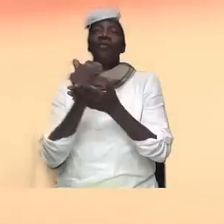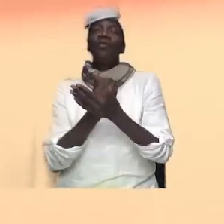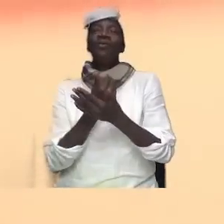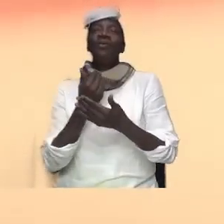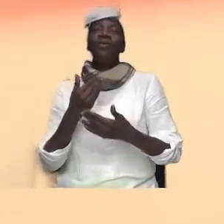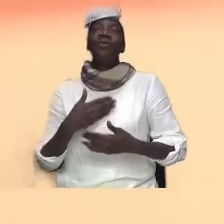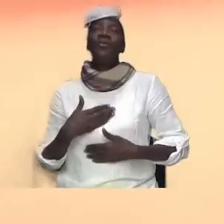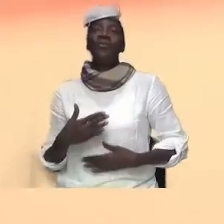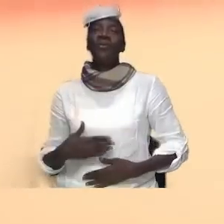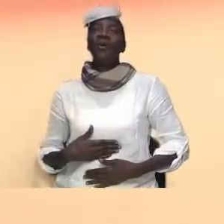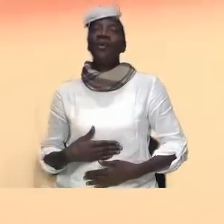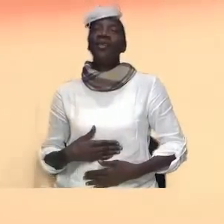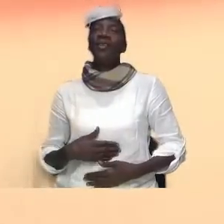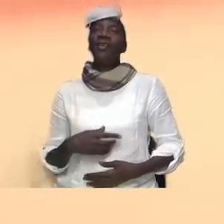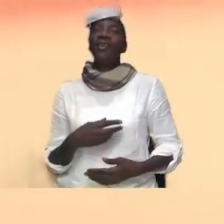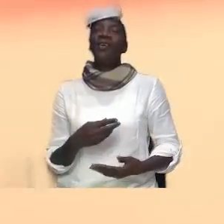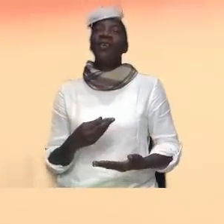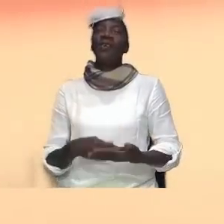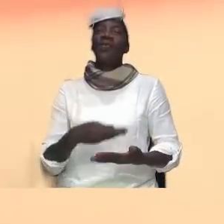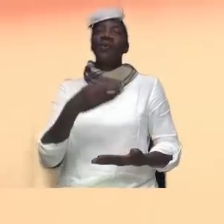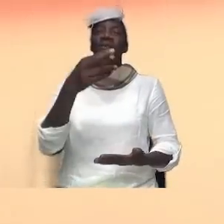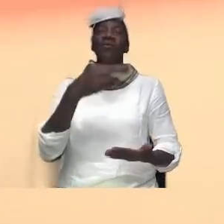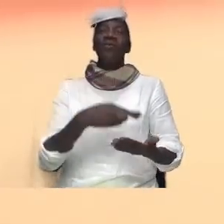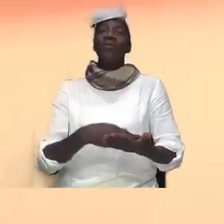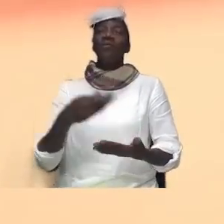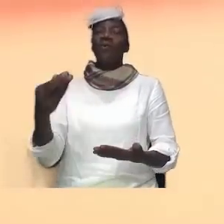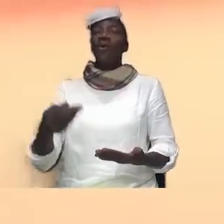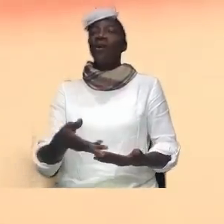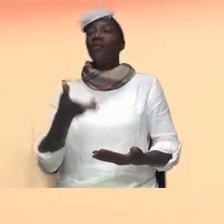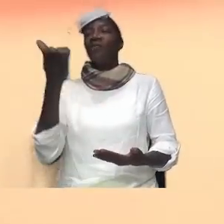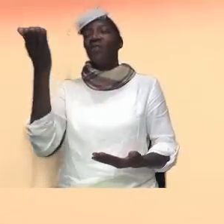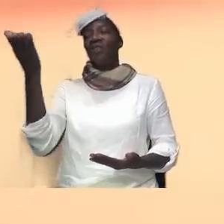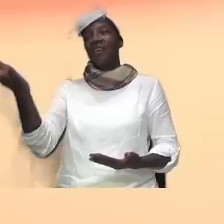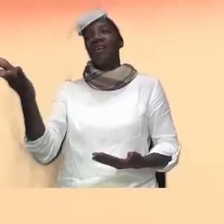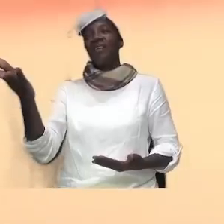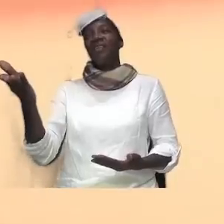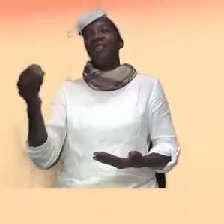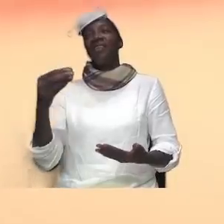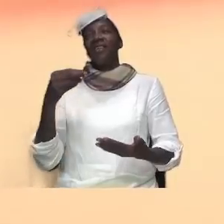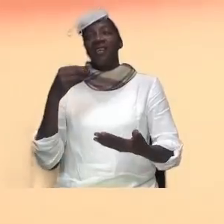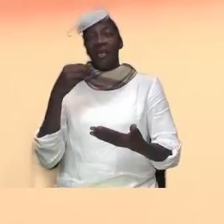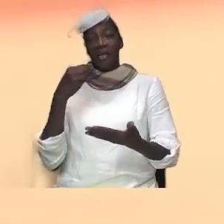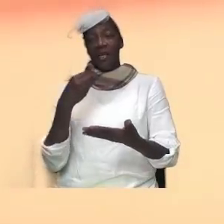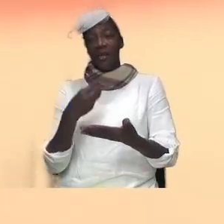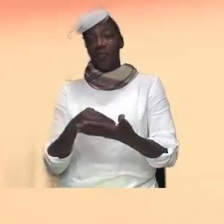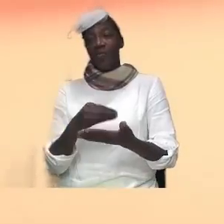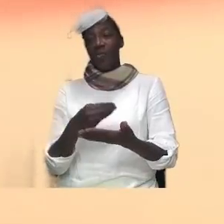be rewarded for that. The money in the account does nothing.